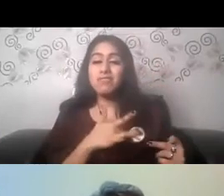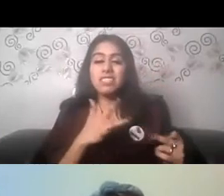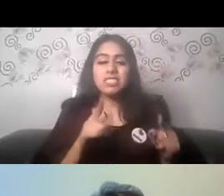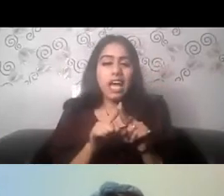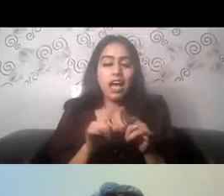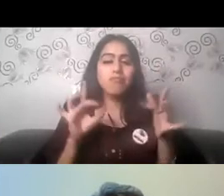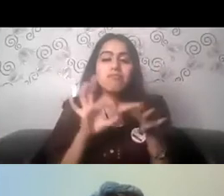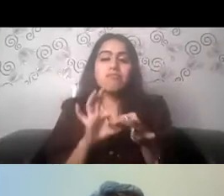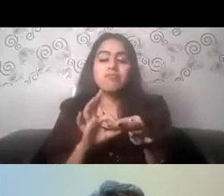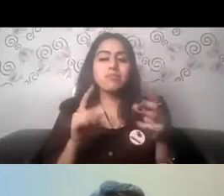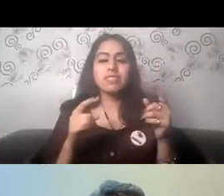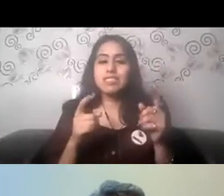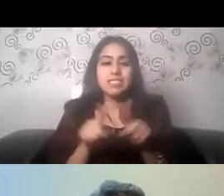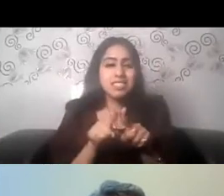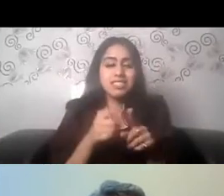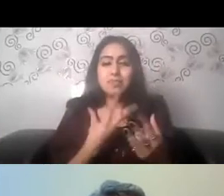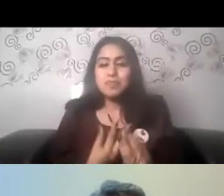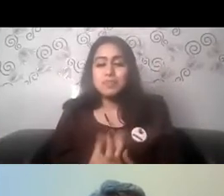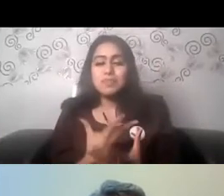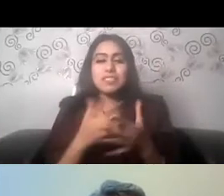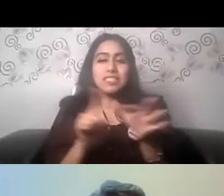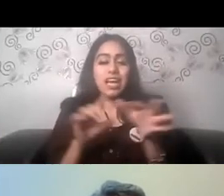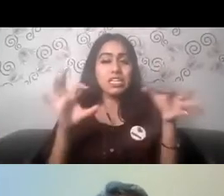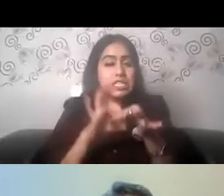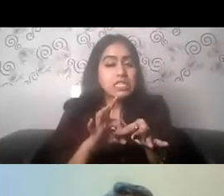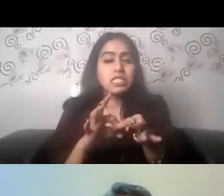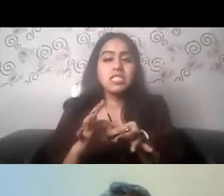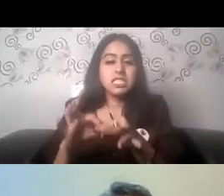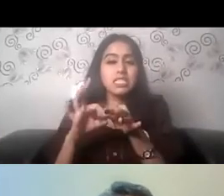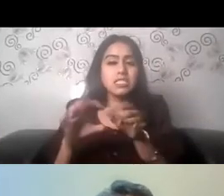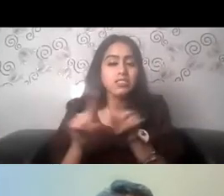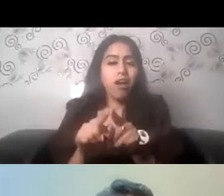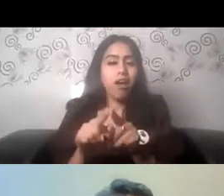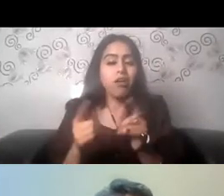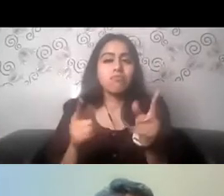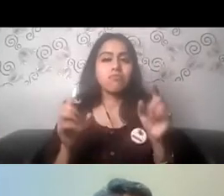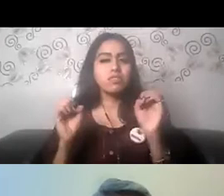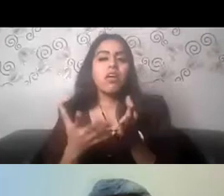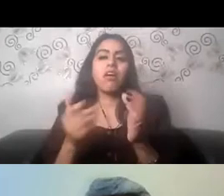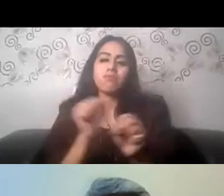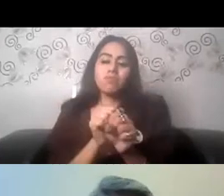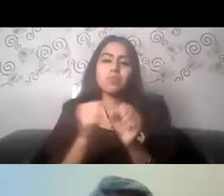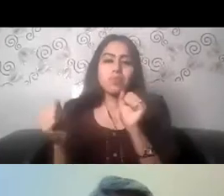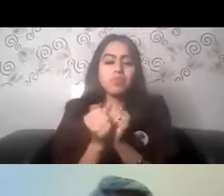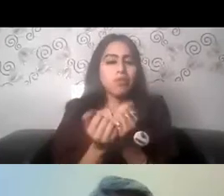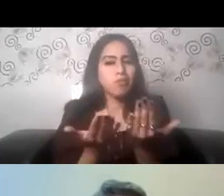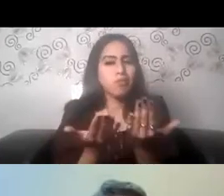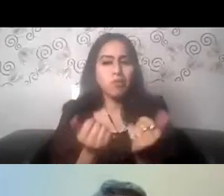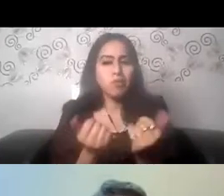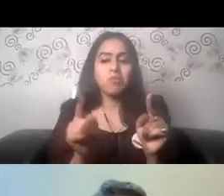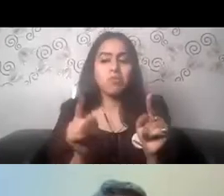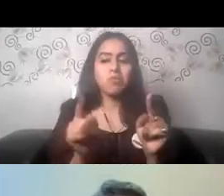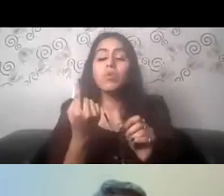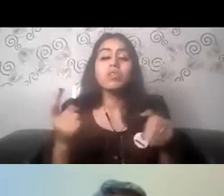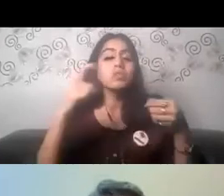these individuals started working with us. It was wonderful though. When they did join, it changed